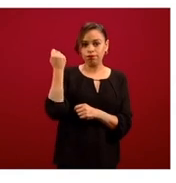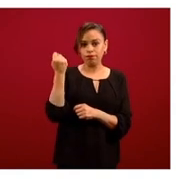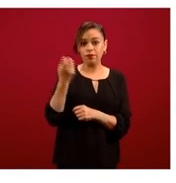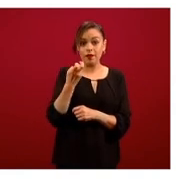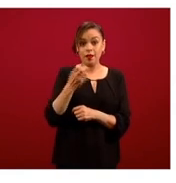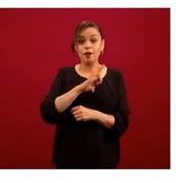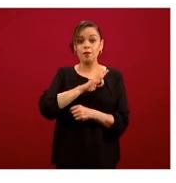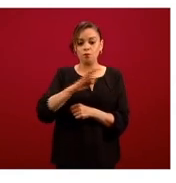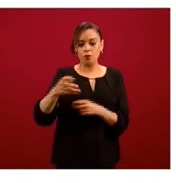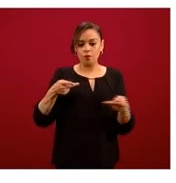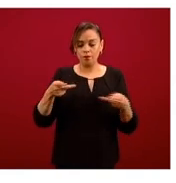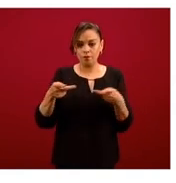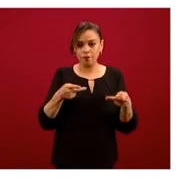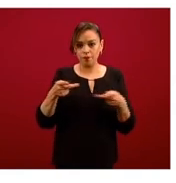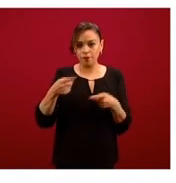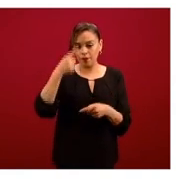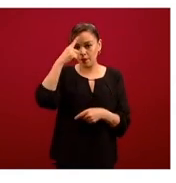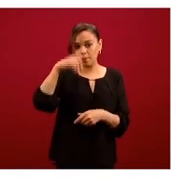and we started